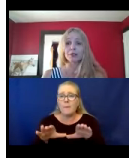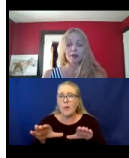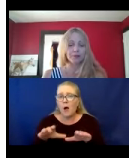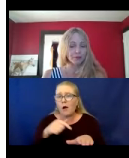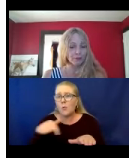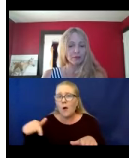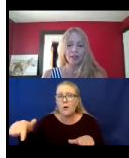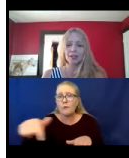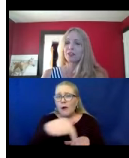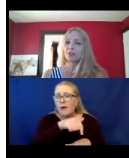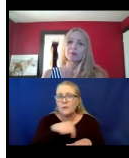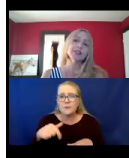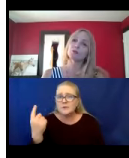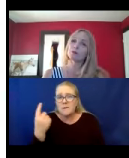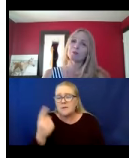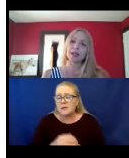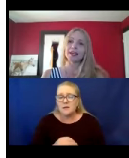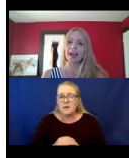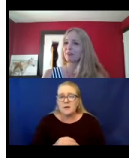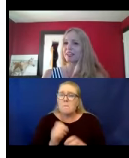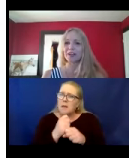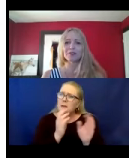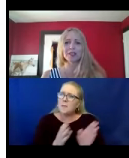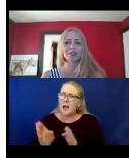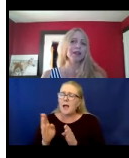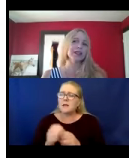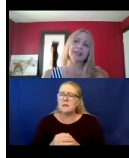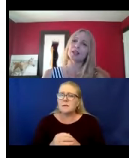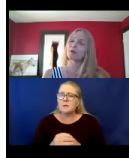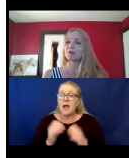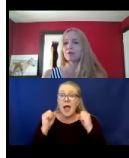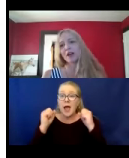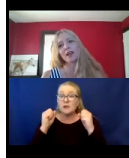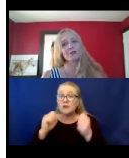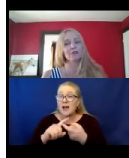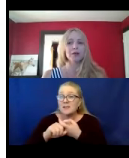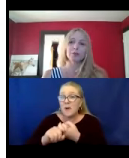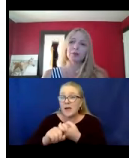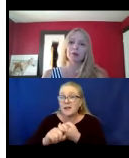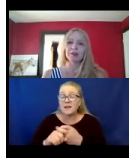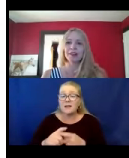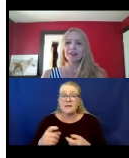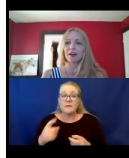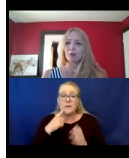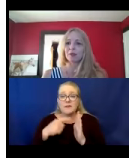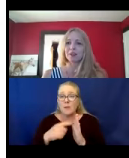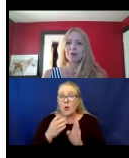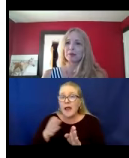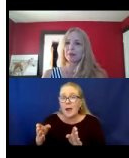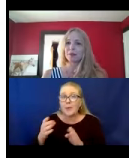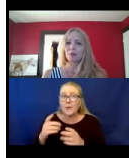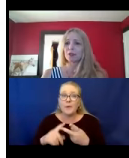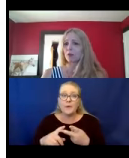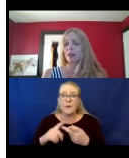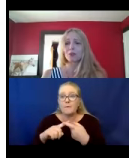accessible to them. Just make sort of a plan. Having an exercise buddy, a neighbor, a friend, a family member that,